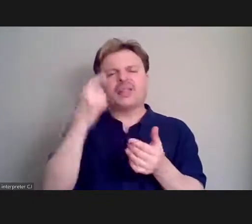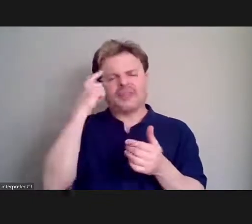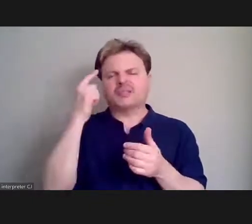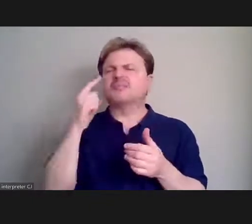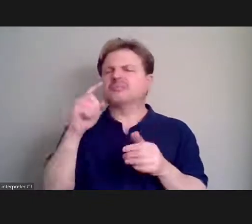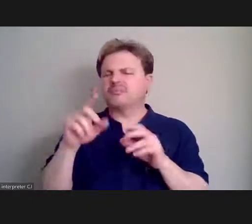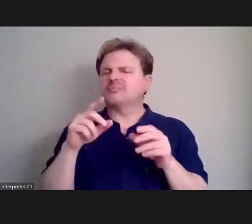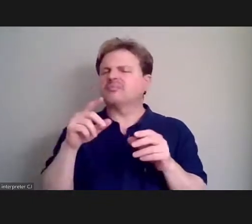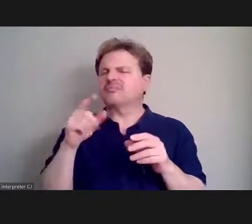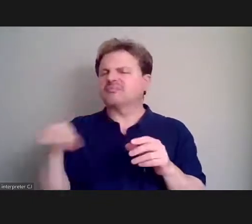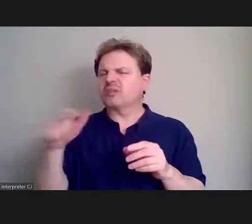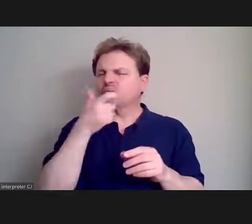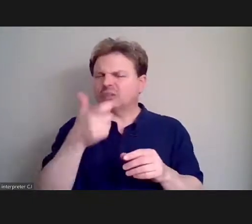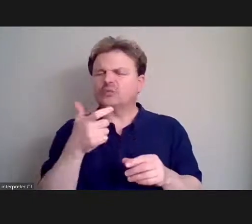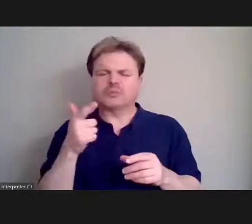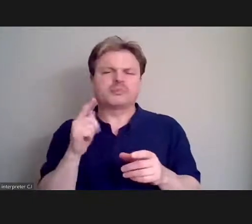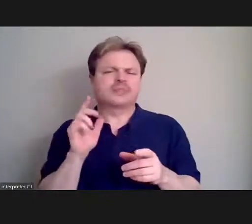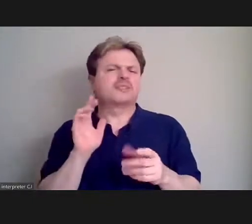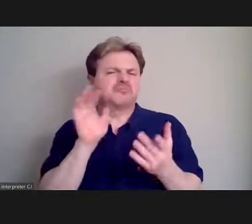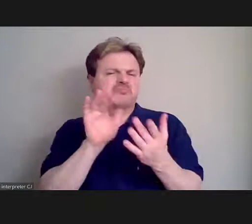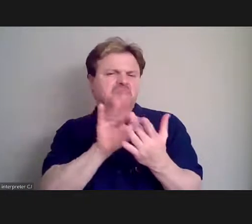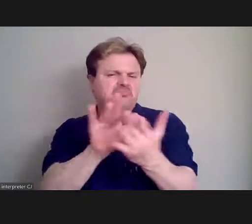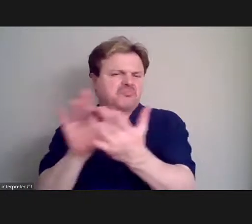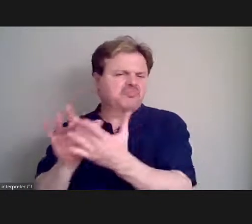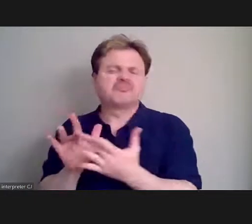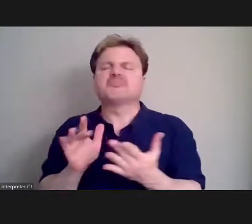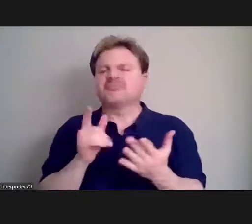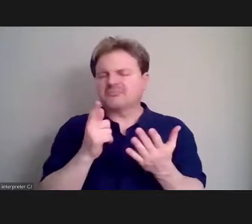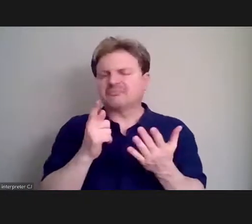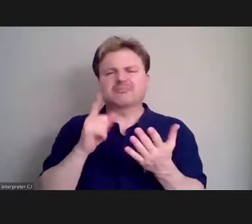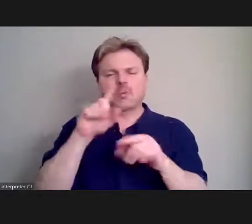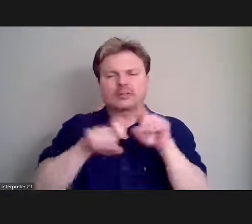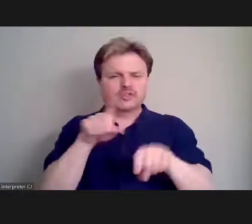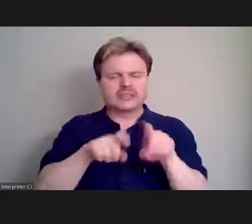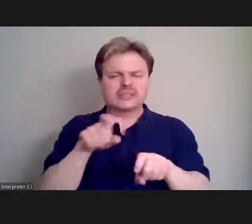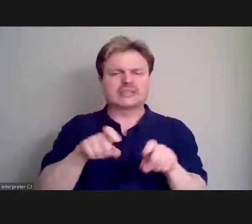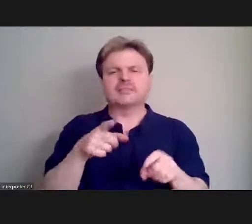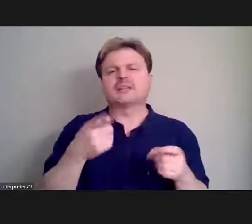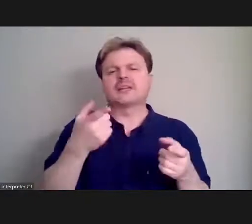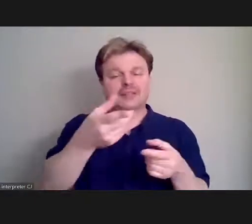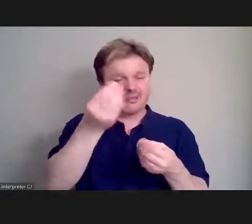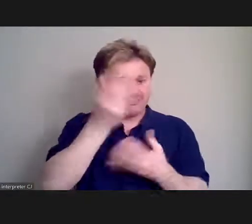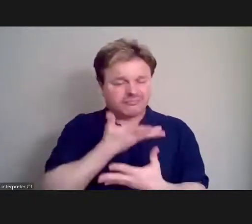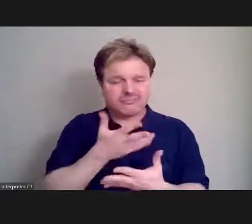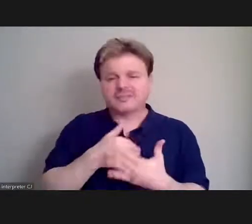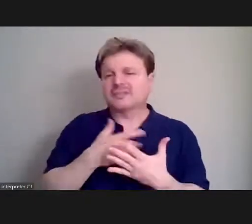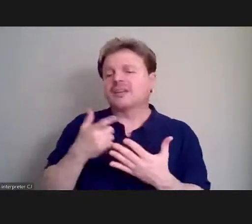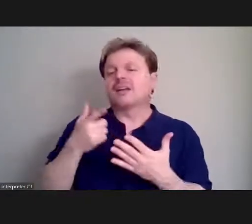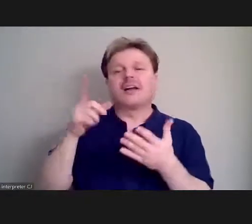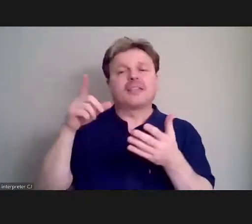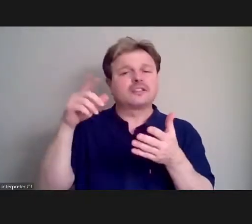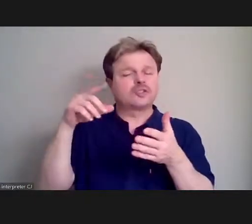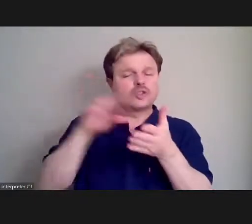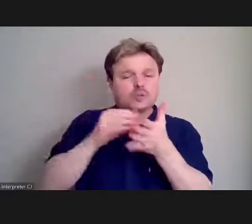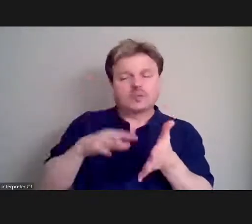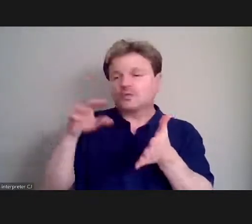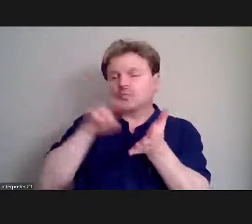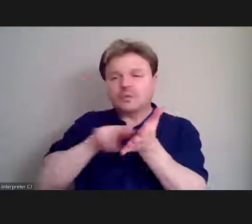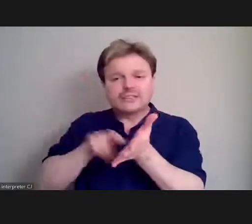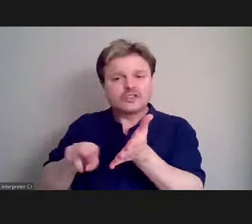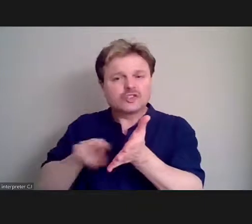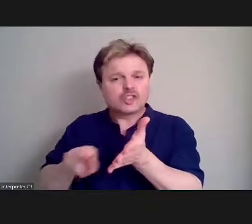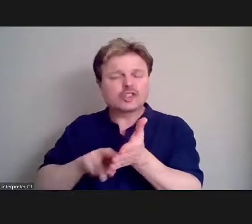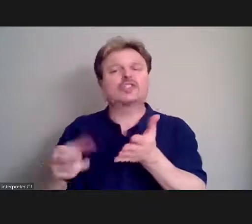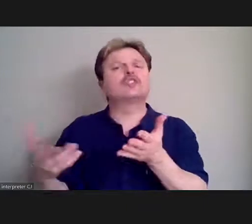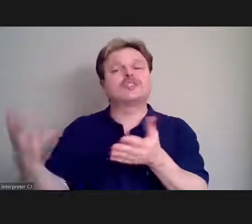since so much of your research interests overlap with so many of our students' research interests, which is a fantastic thing. Synergy,